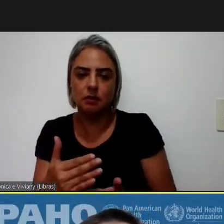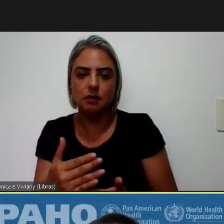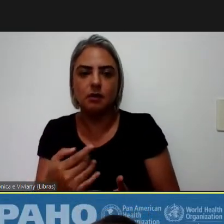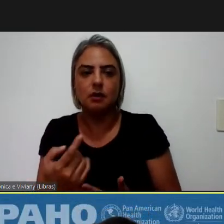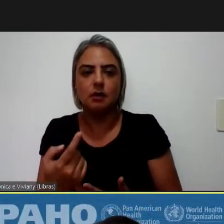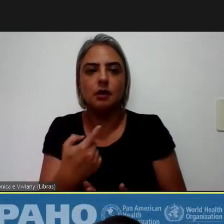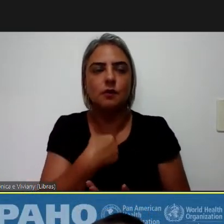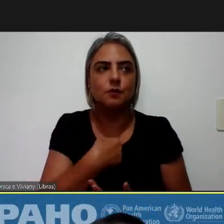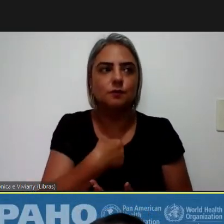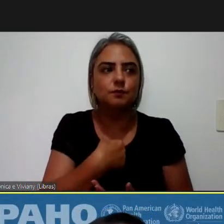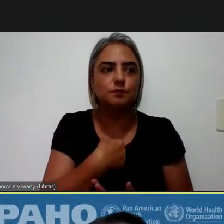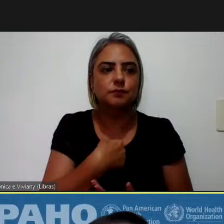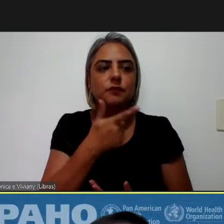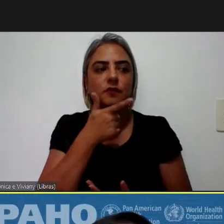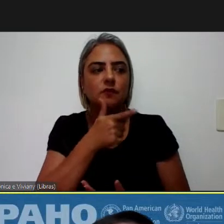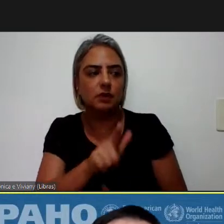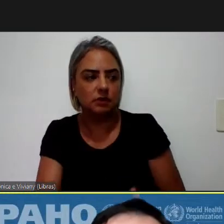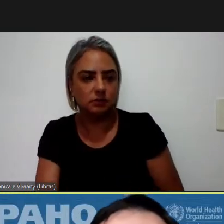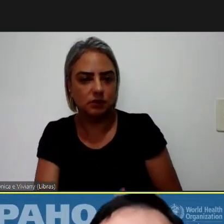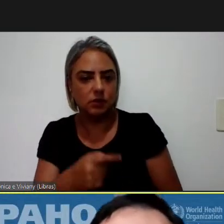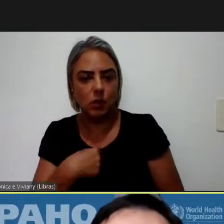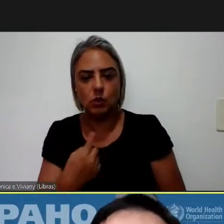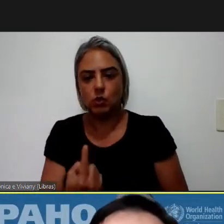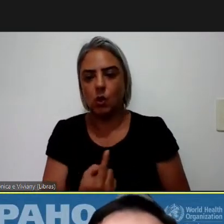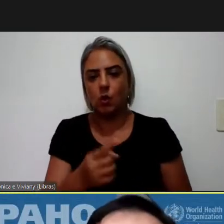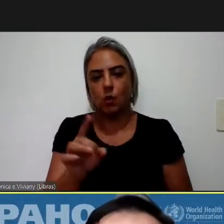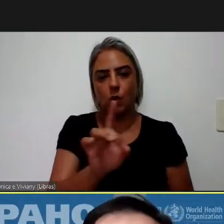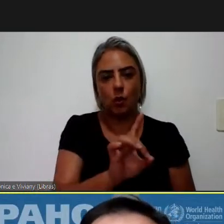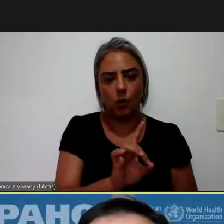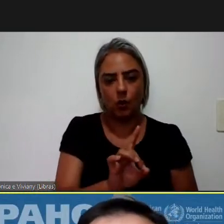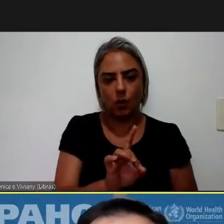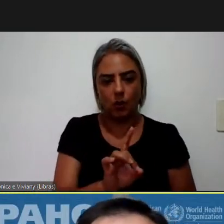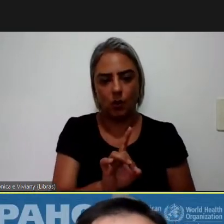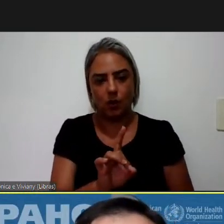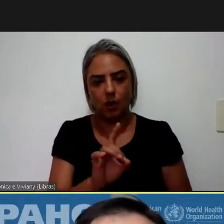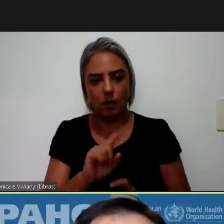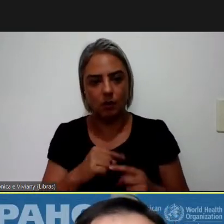It depends what we are searching for. Thank you.